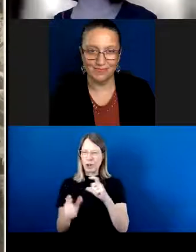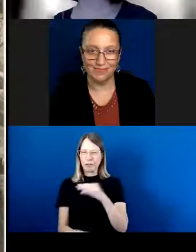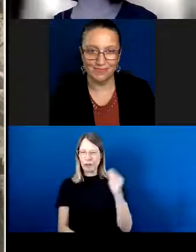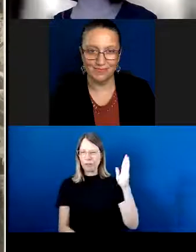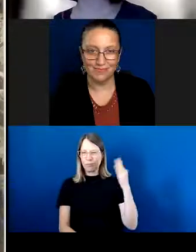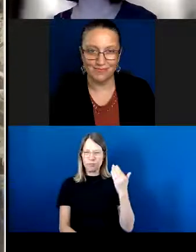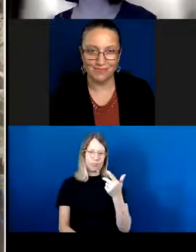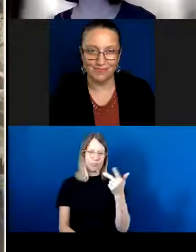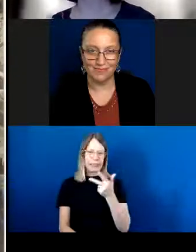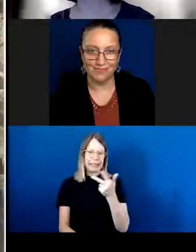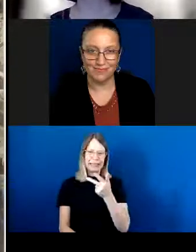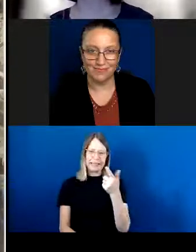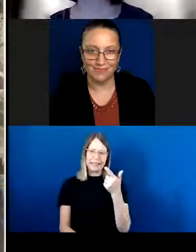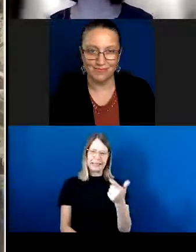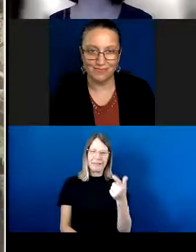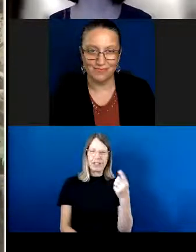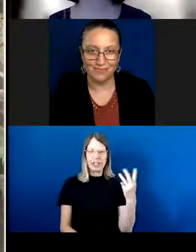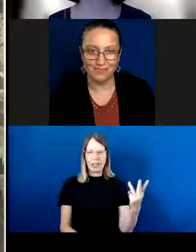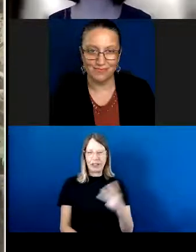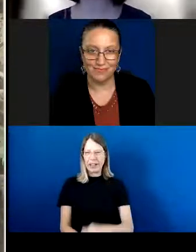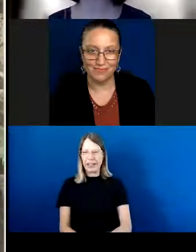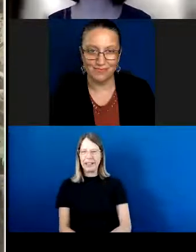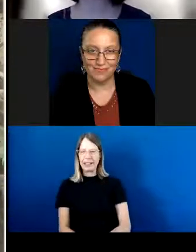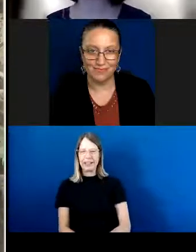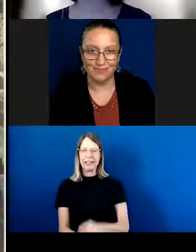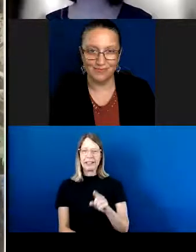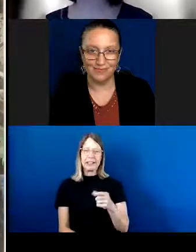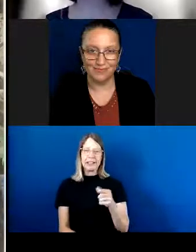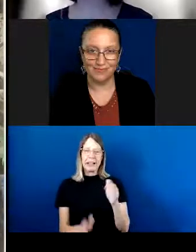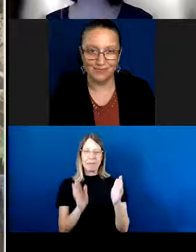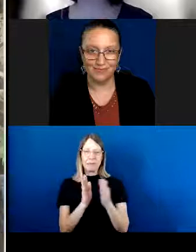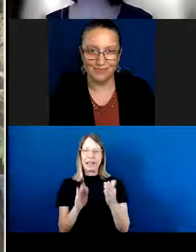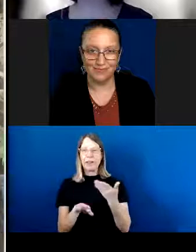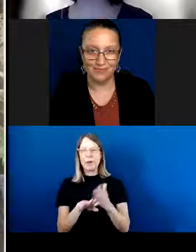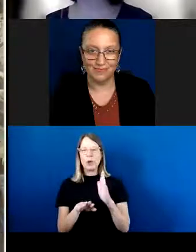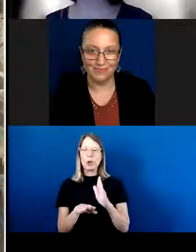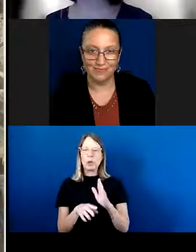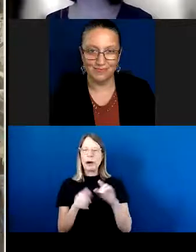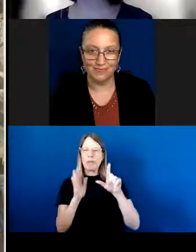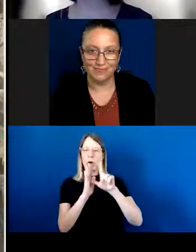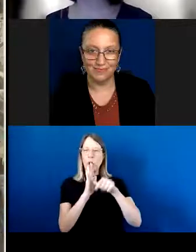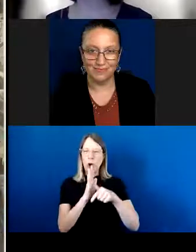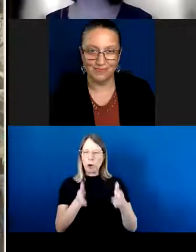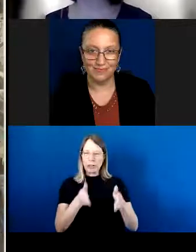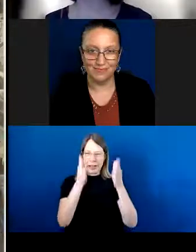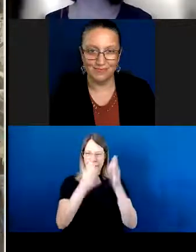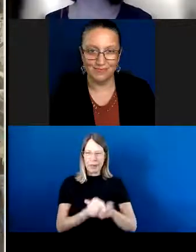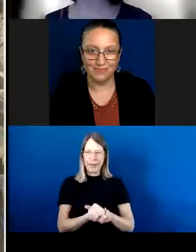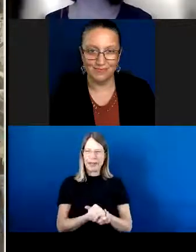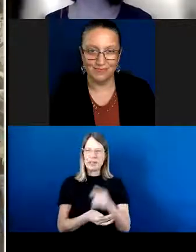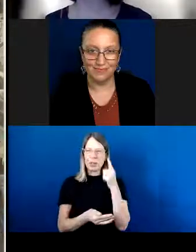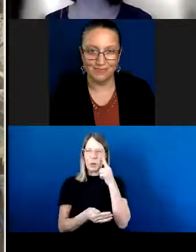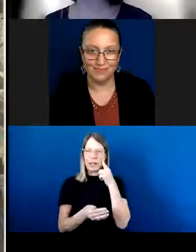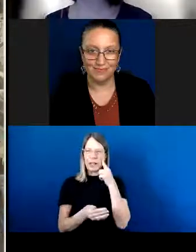gaps in the columns of the newly constructed Sydney Town Hall clock tower. In these two shots, we look east and northeast across